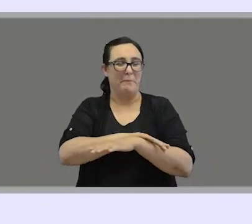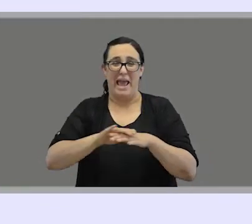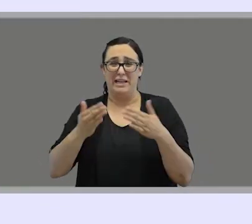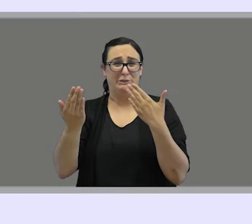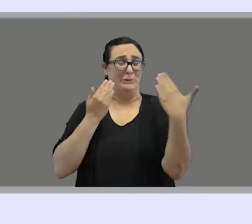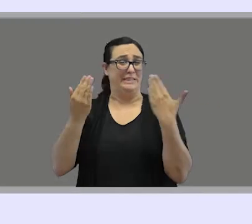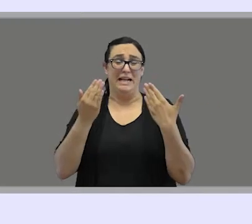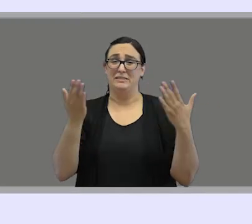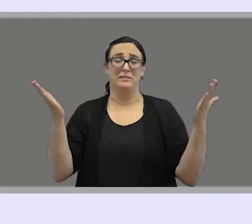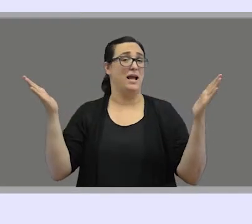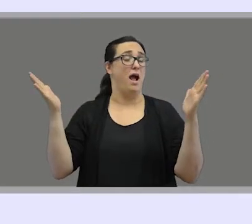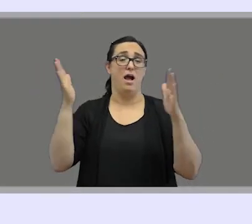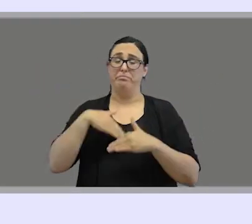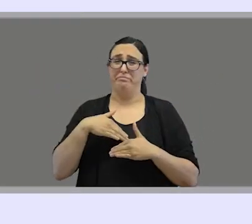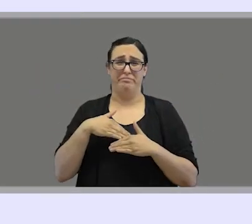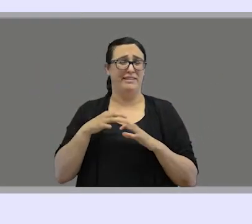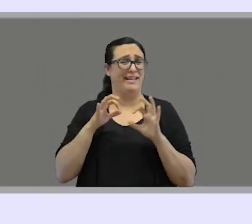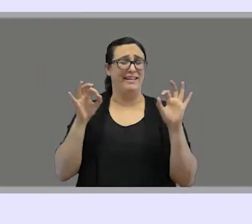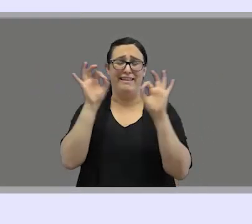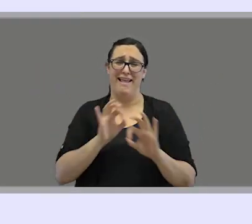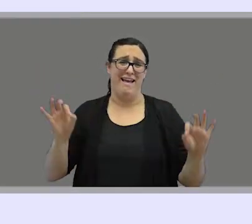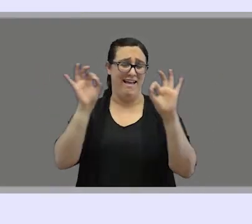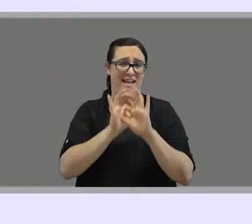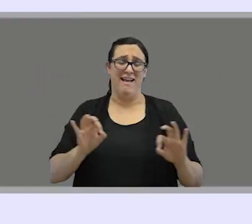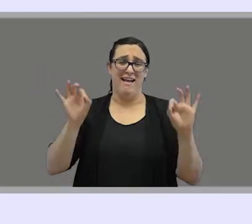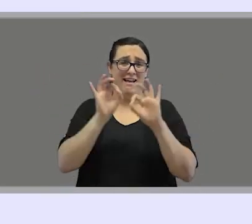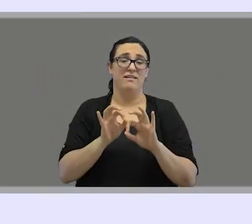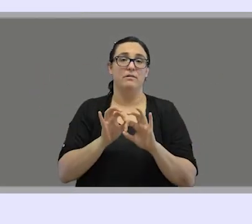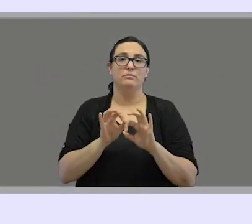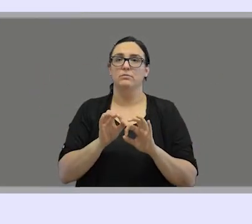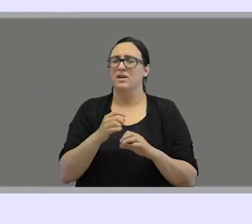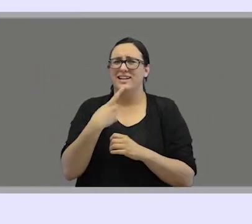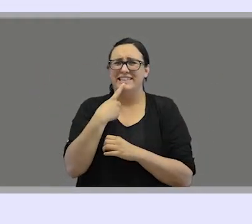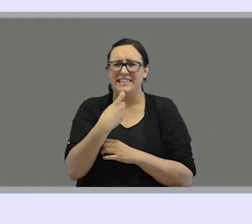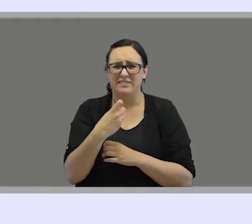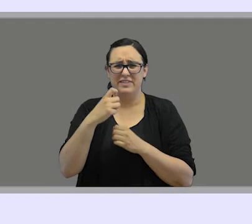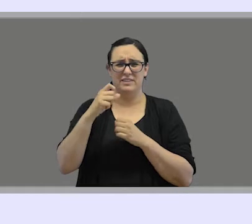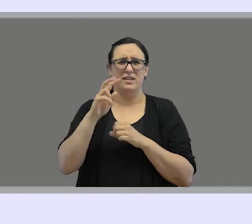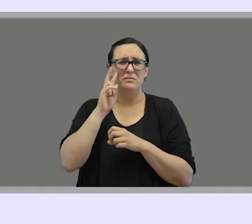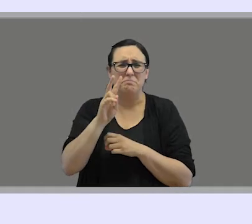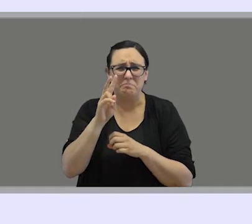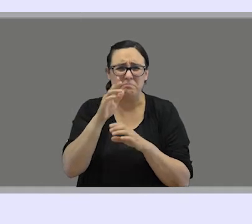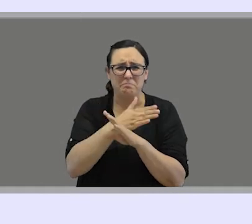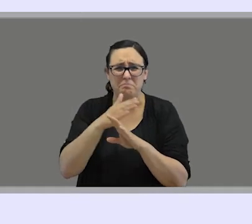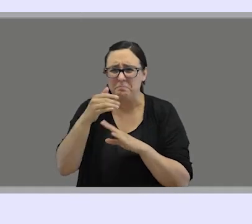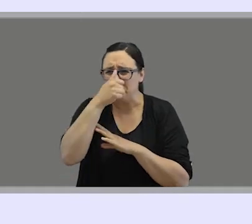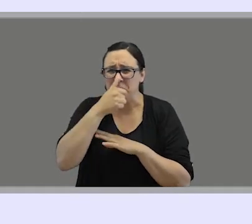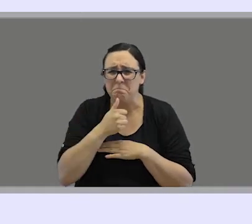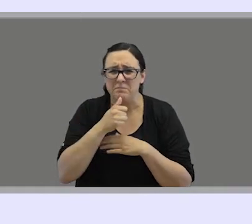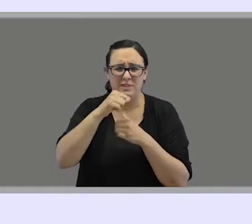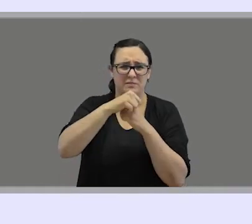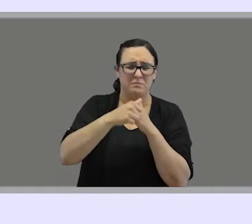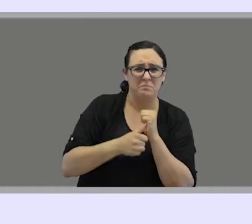does not contrast at all with the skin color of the signer. So it is very difficult to see